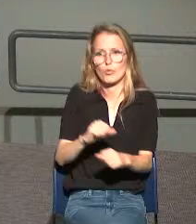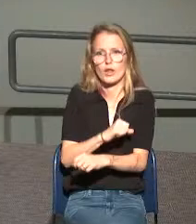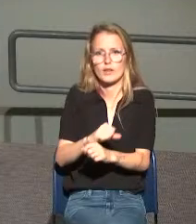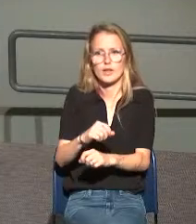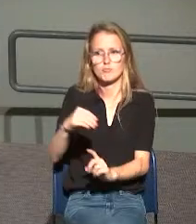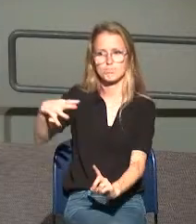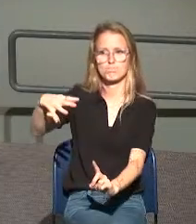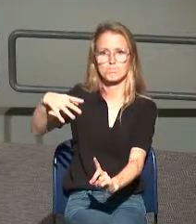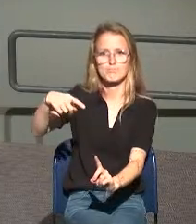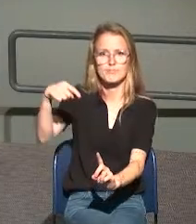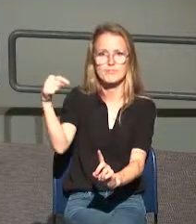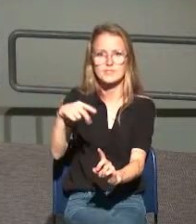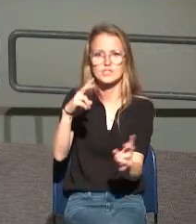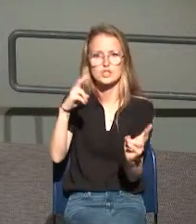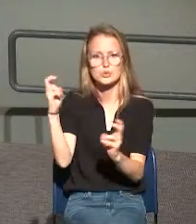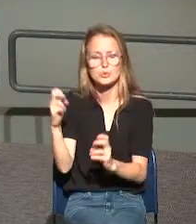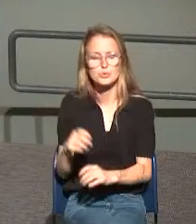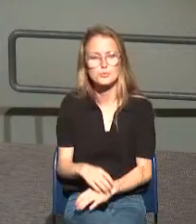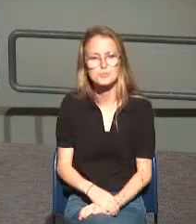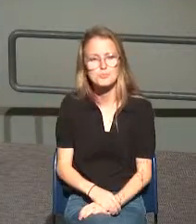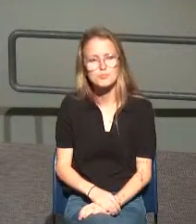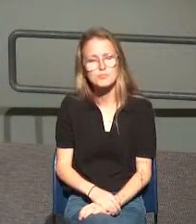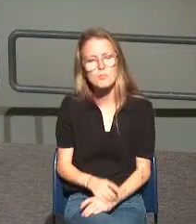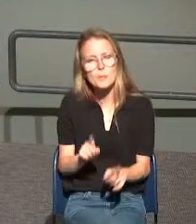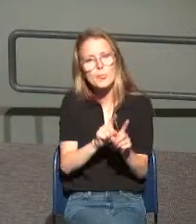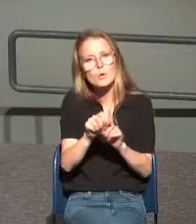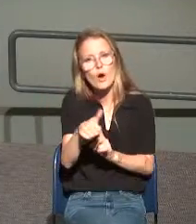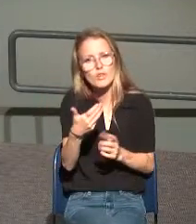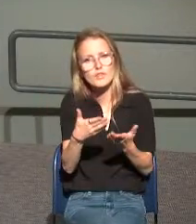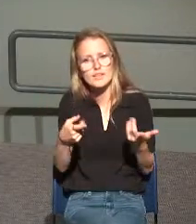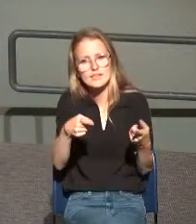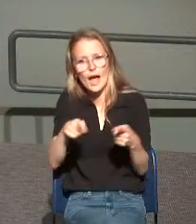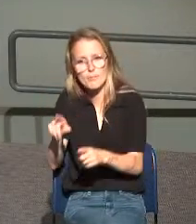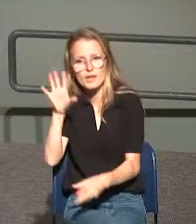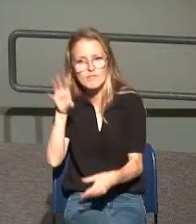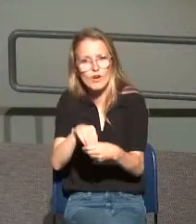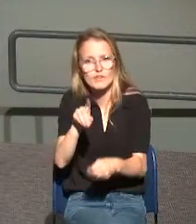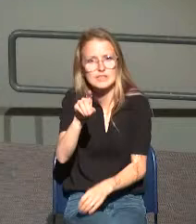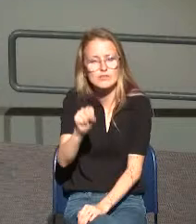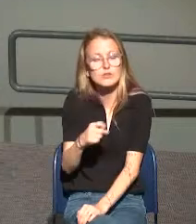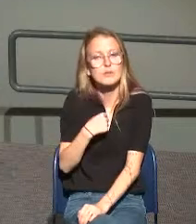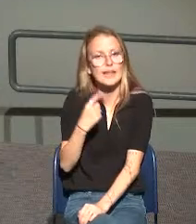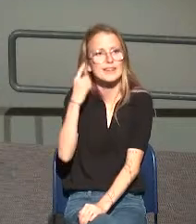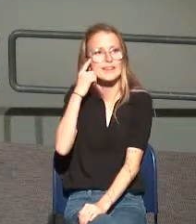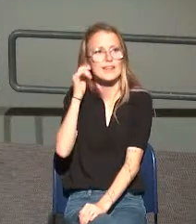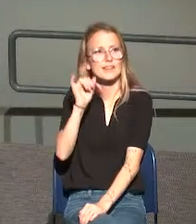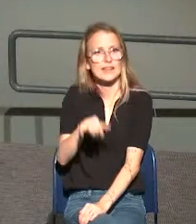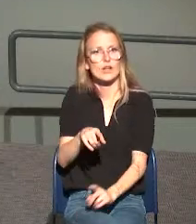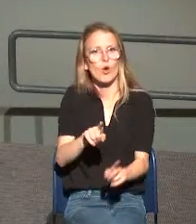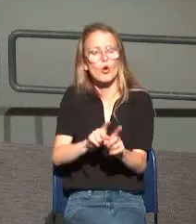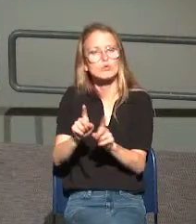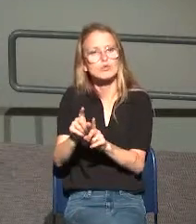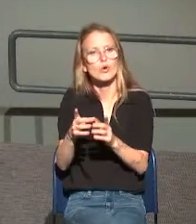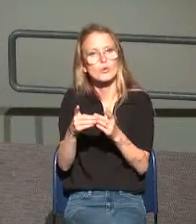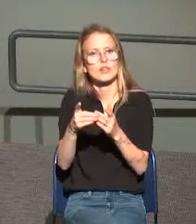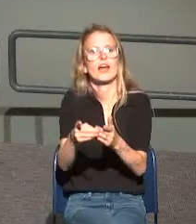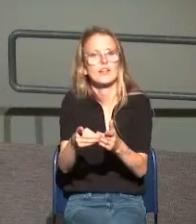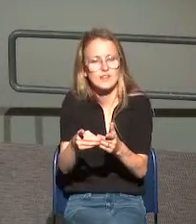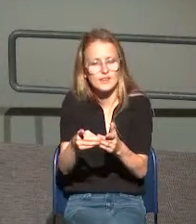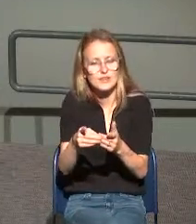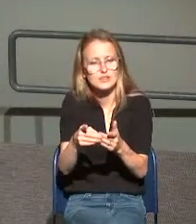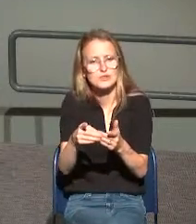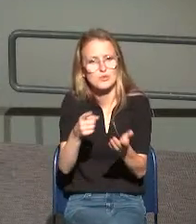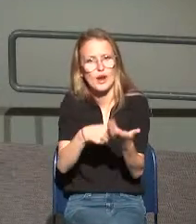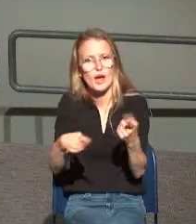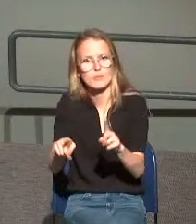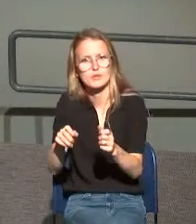everything. So. But there were also some things that happened in Desert Storm that I think then led to what happened at Tailhook as well. So